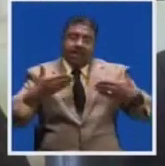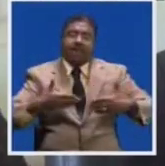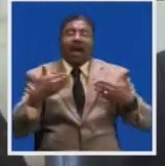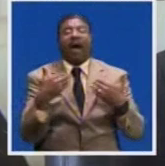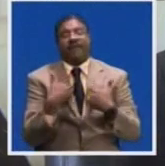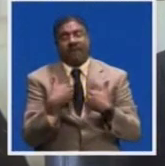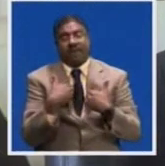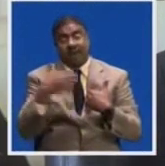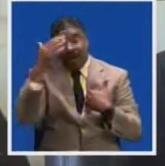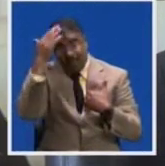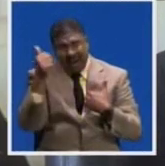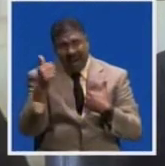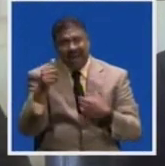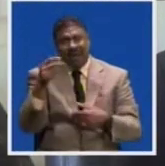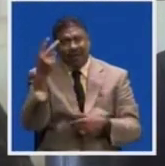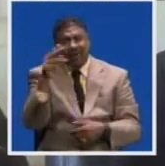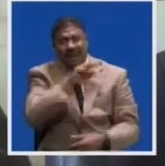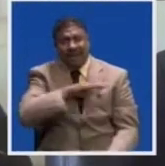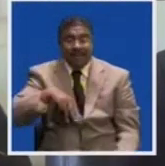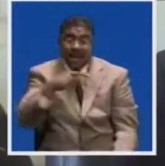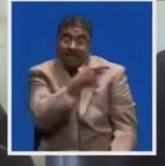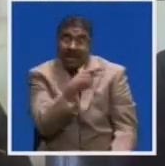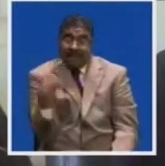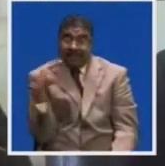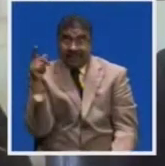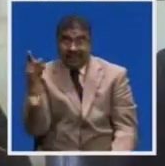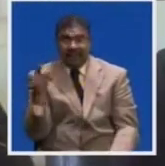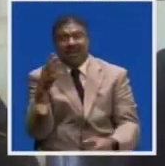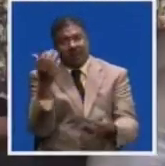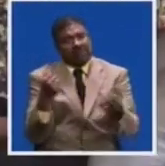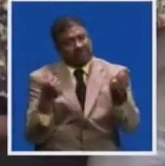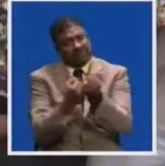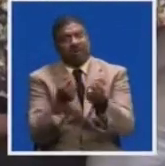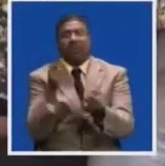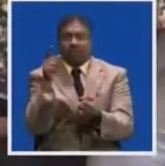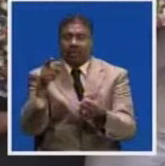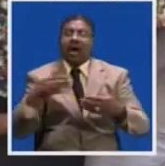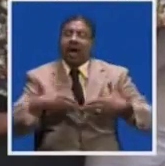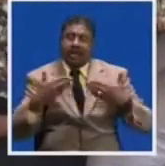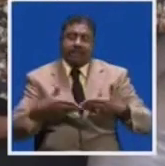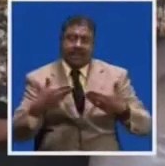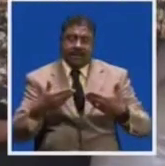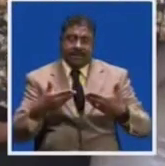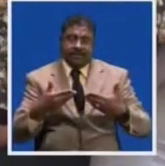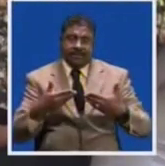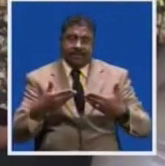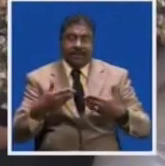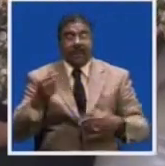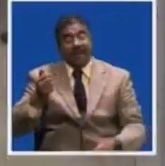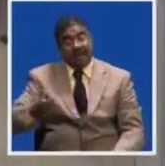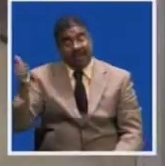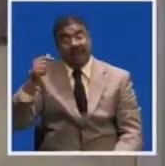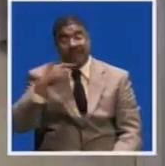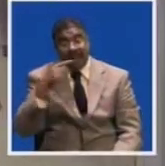these gentlemen, these members of parliament are saying, look, this is not about politics. During the same briefing, Misria also said government is